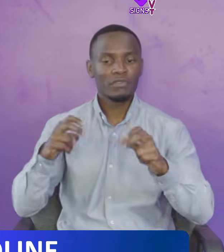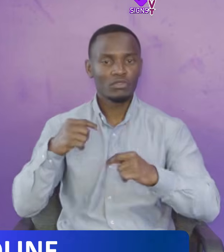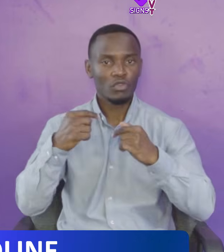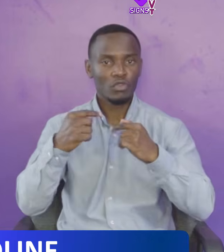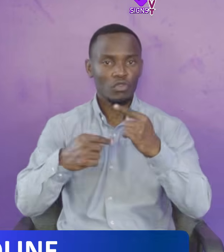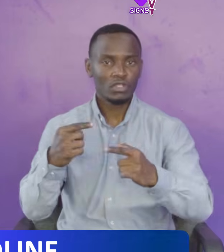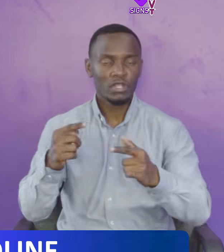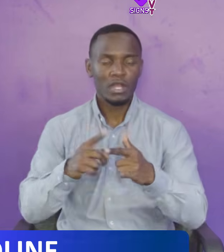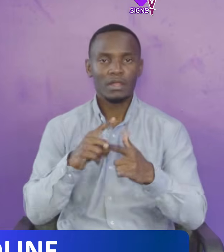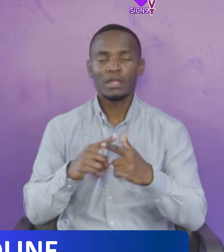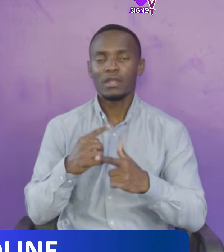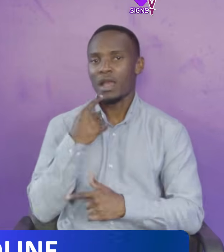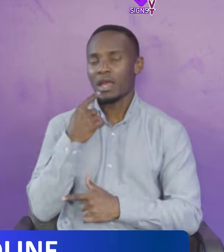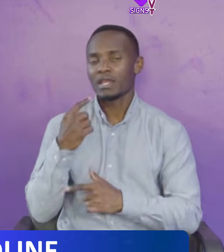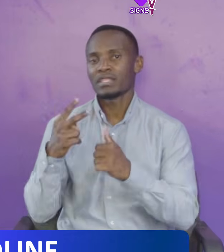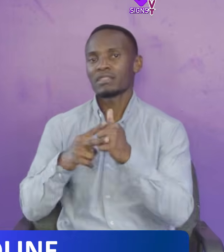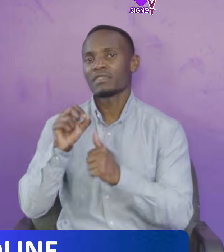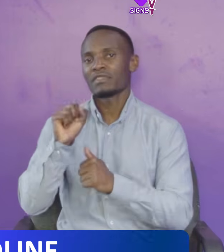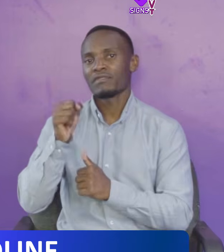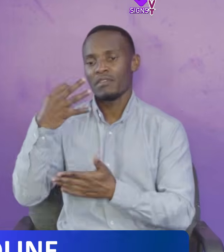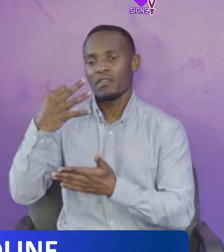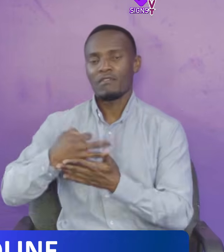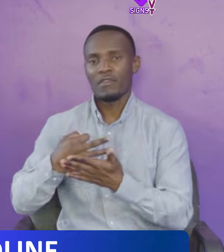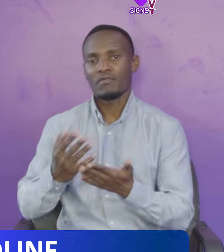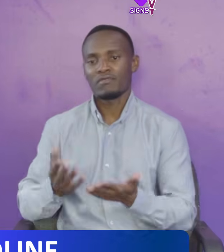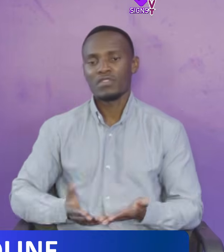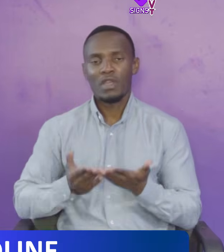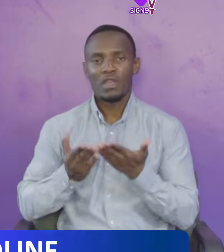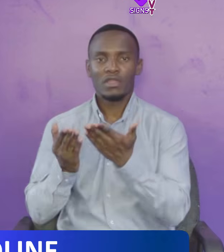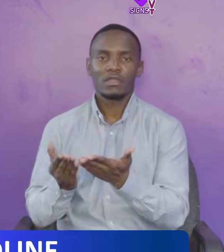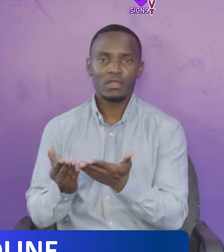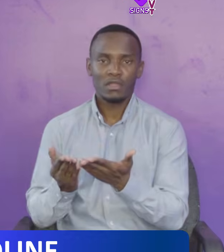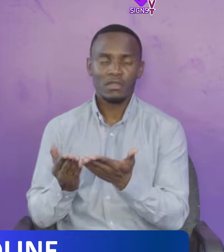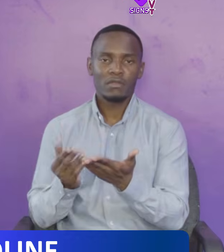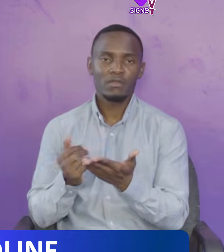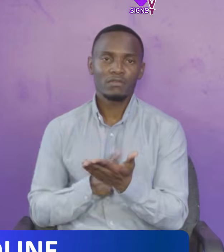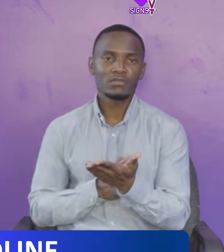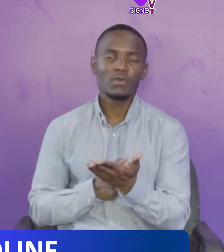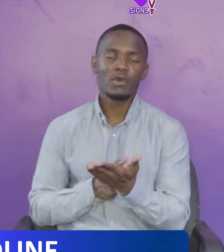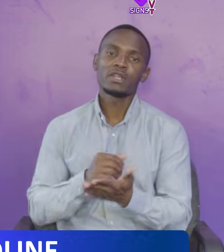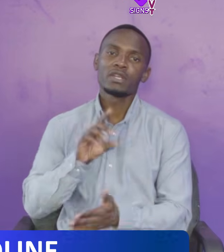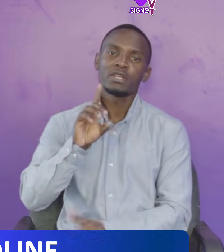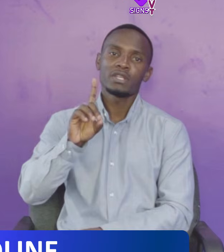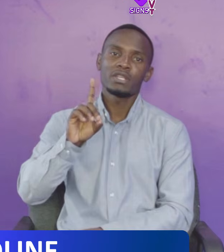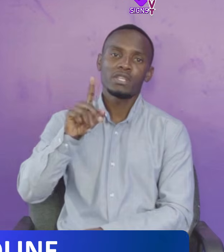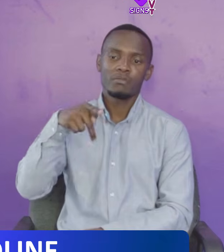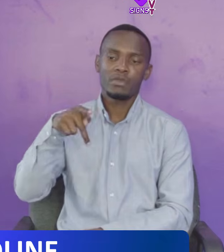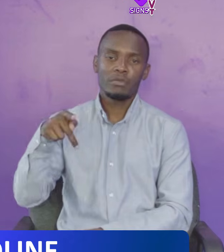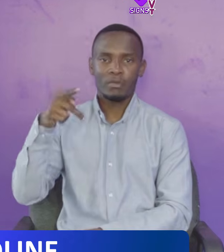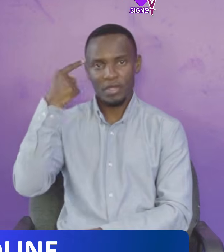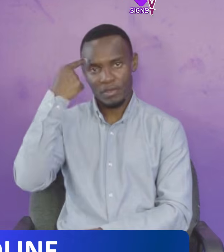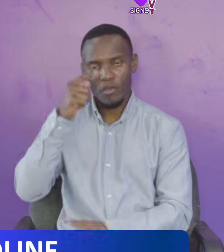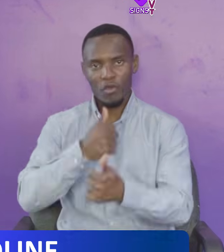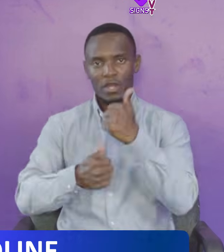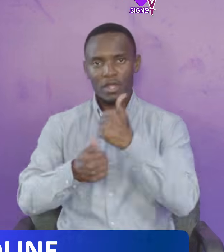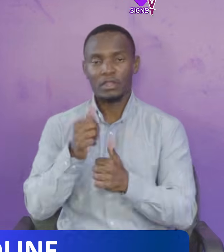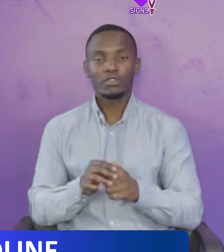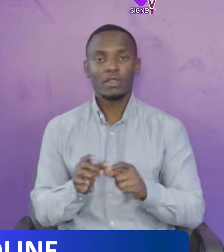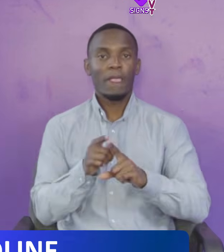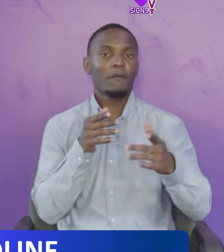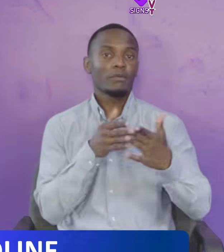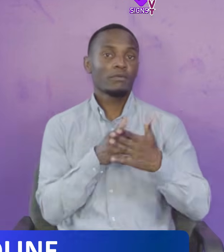175 files to the Office of the Director of Public Prosecution for action. On prevention, the